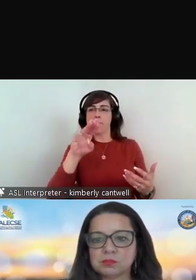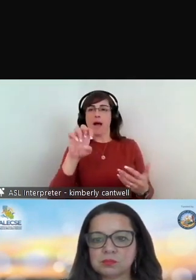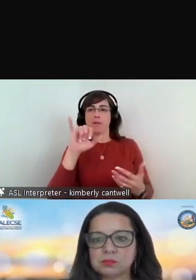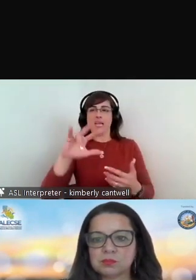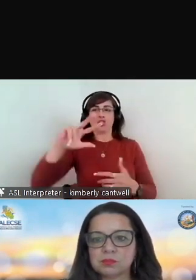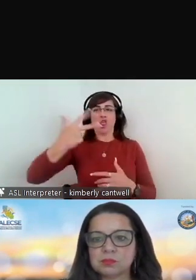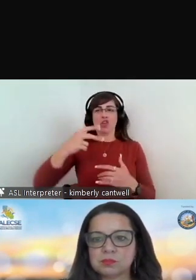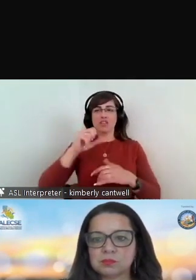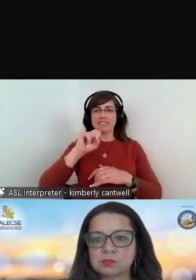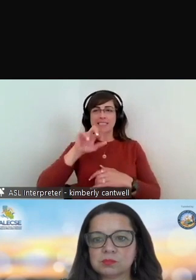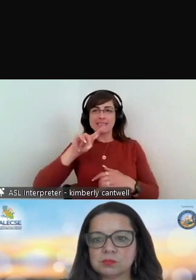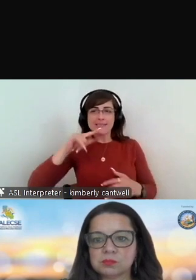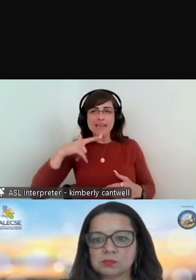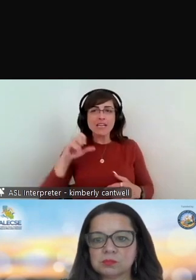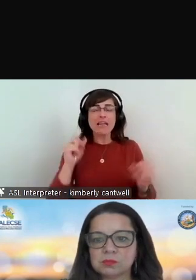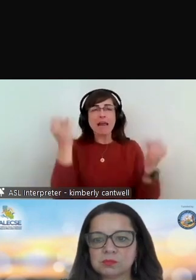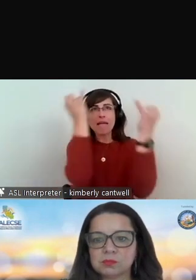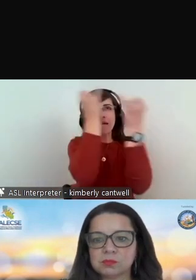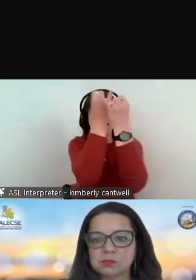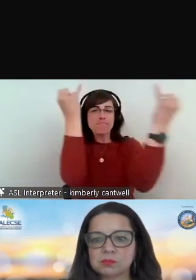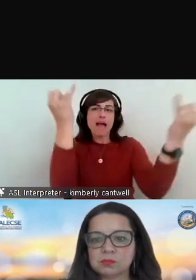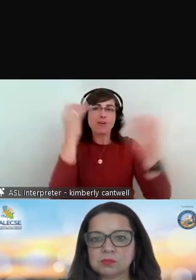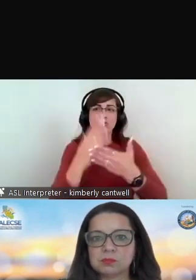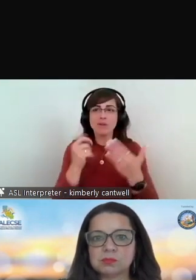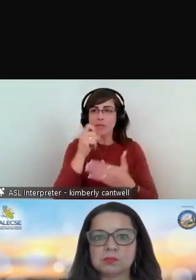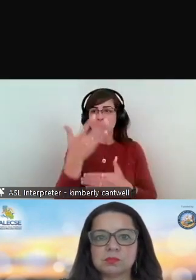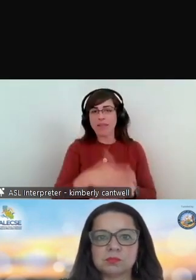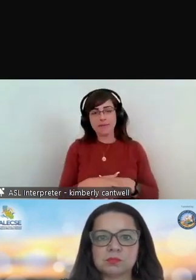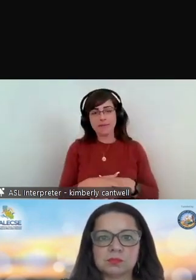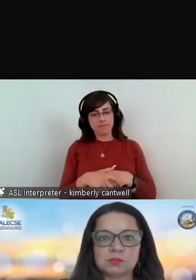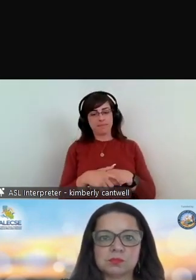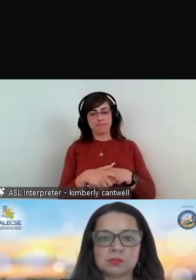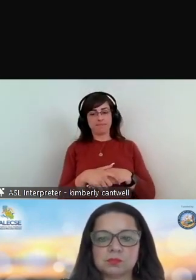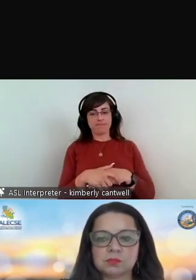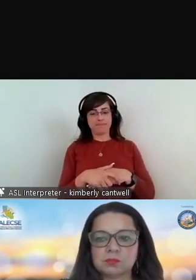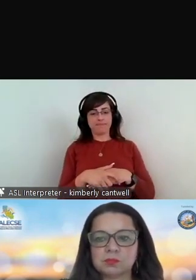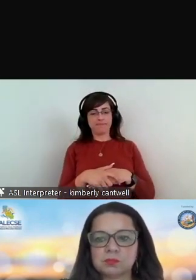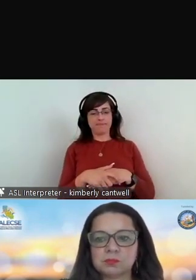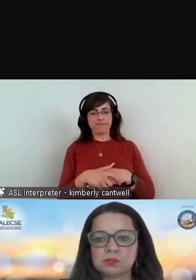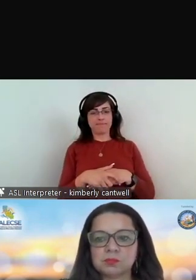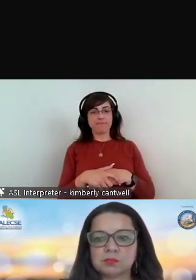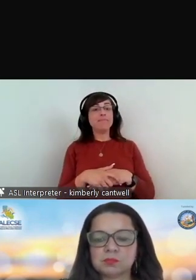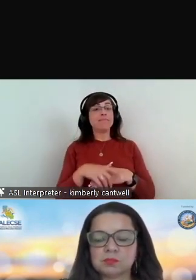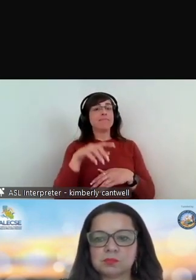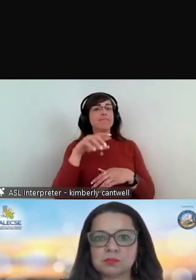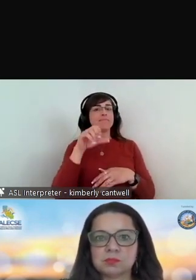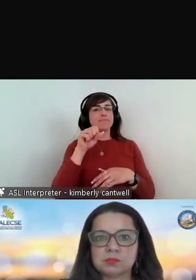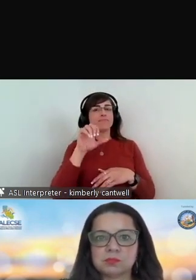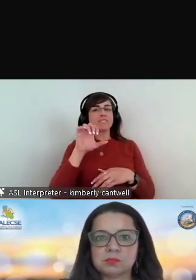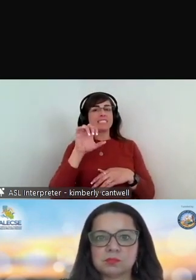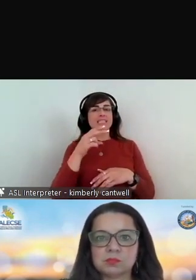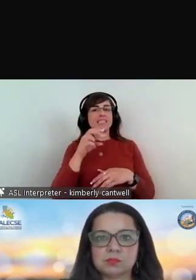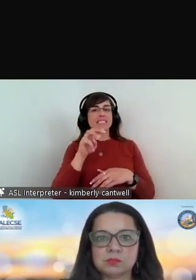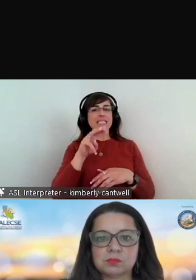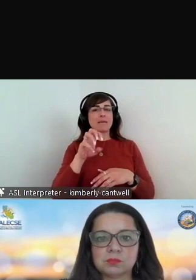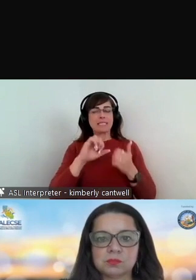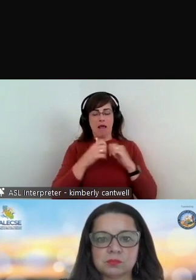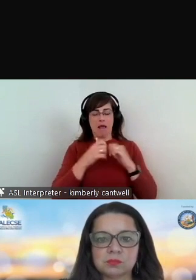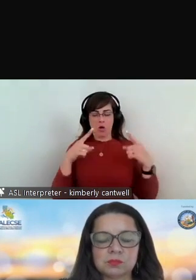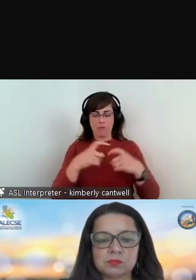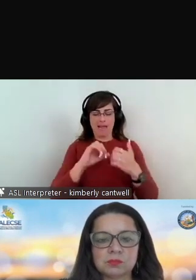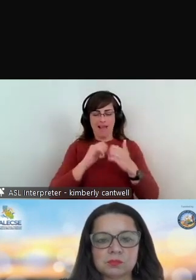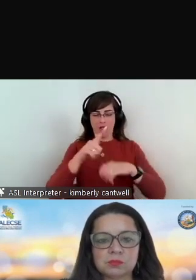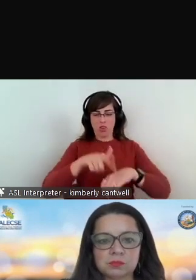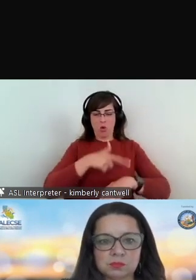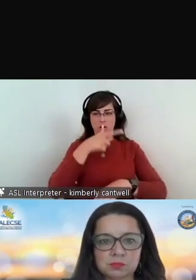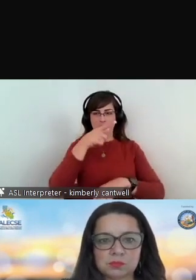stage, where they're actually able to imagine something that's not there. And then the scheme is just how complex, how long is